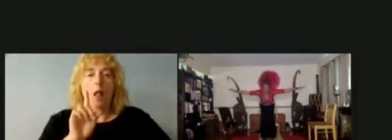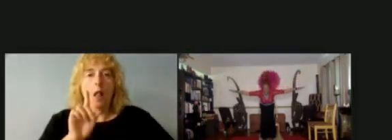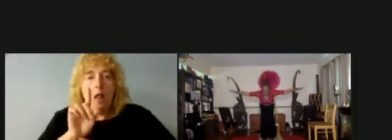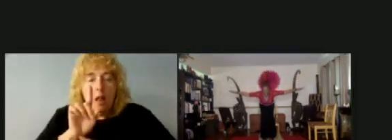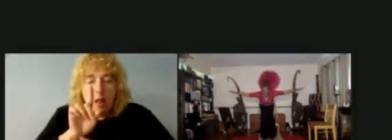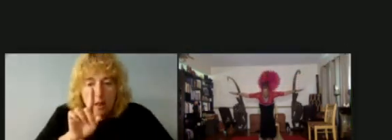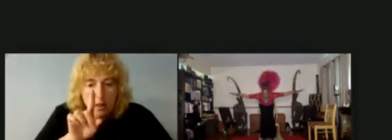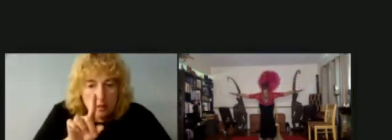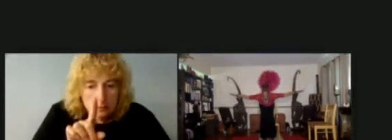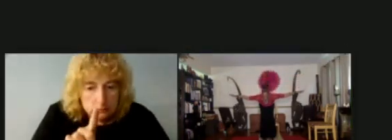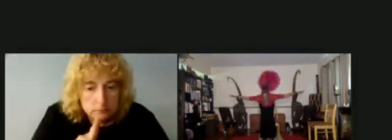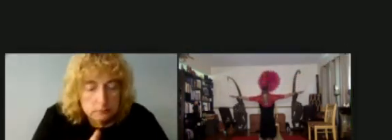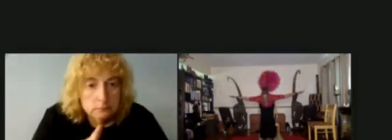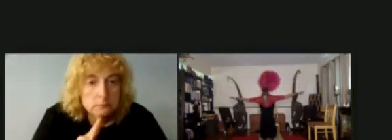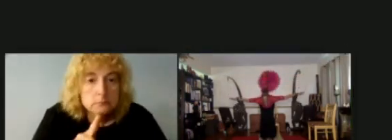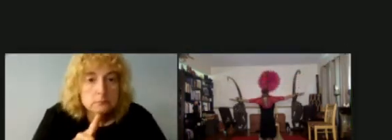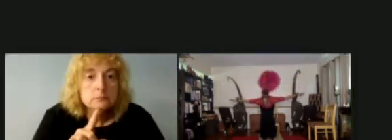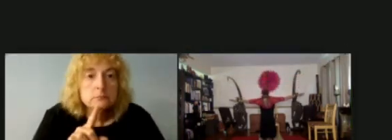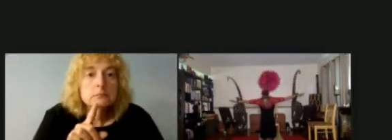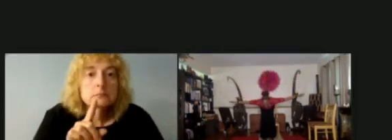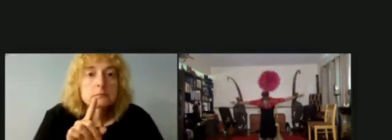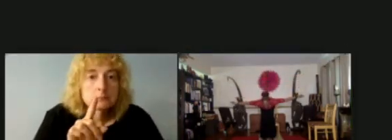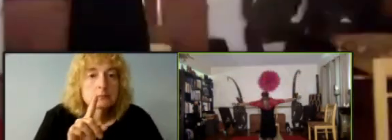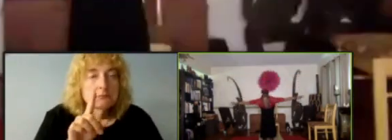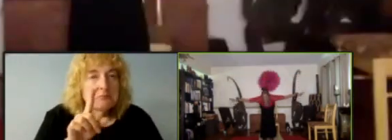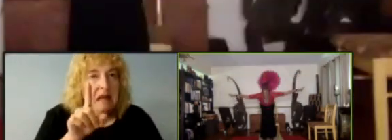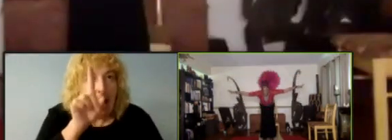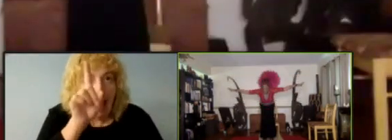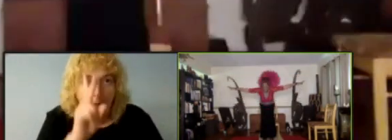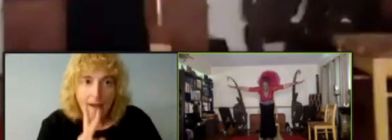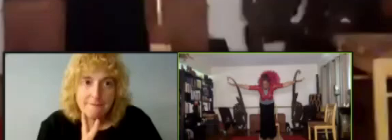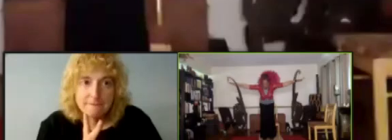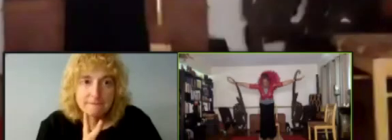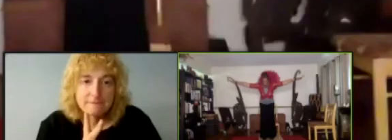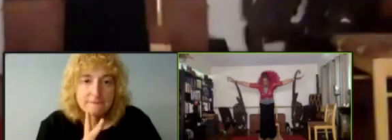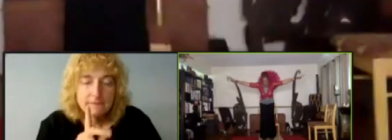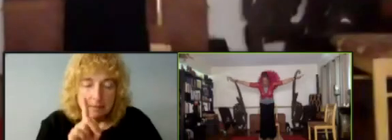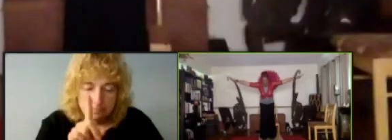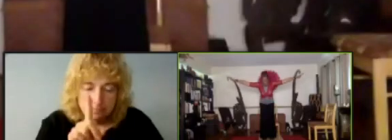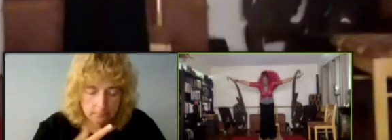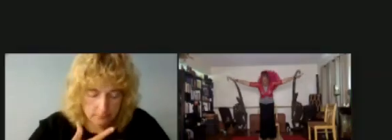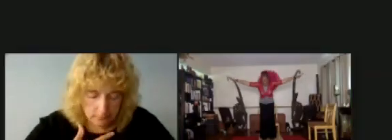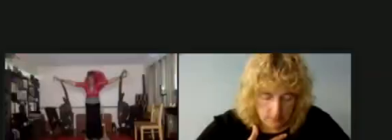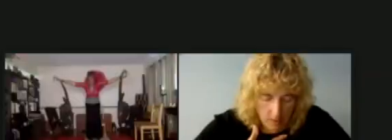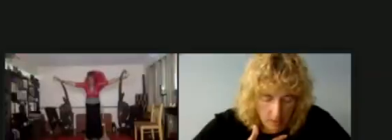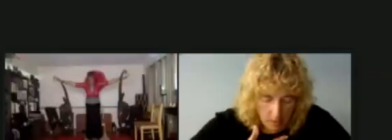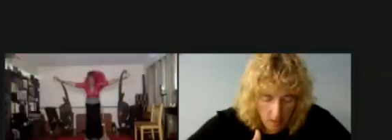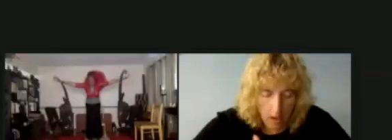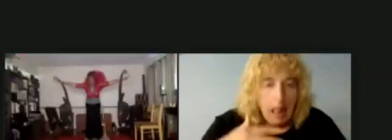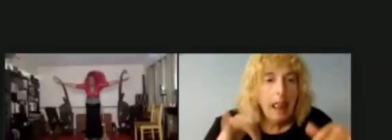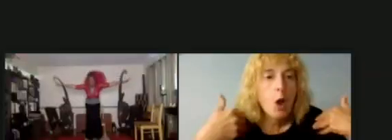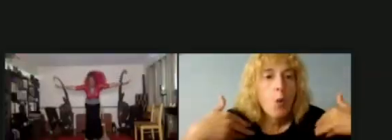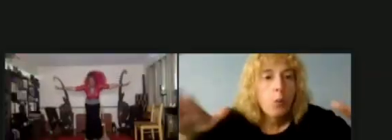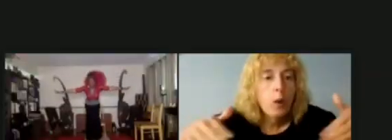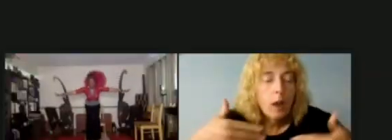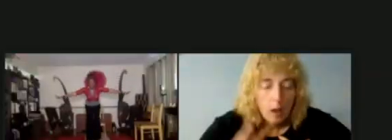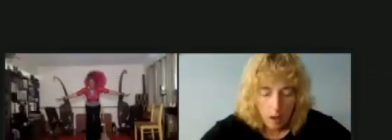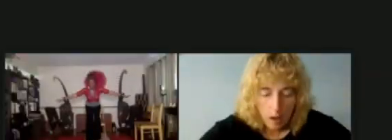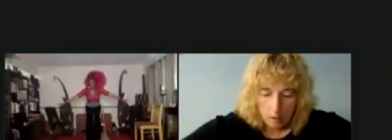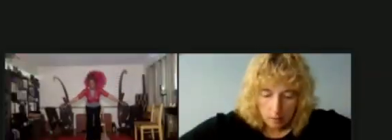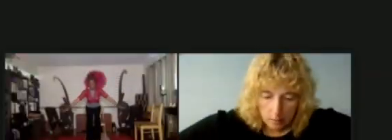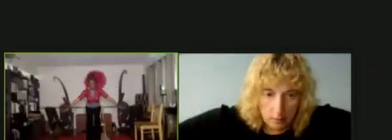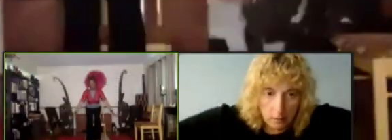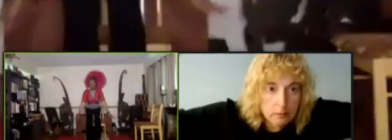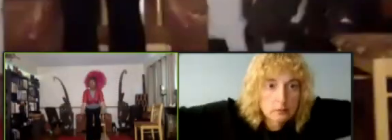forward halfway. Inhale, open your arms like wings. Exhale, now bend